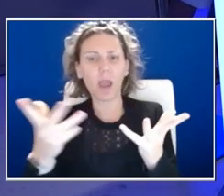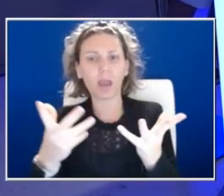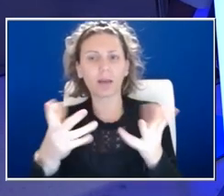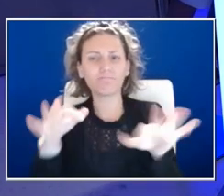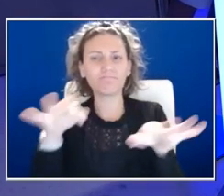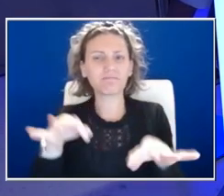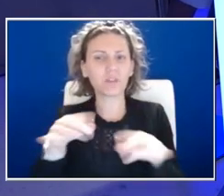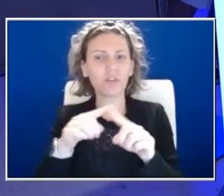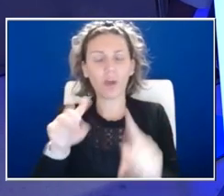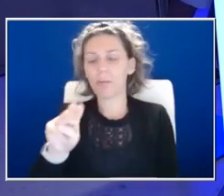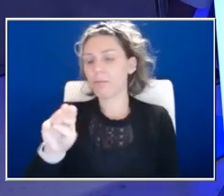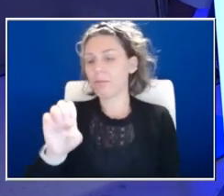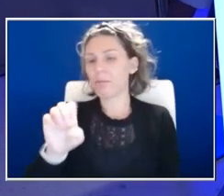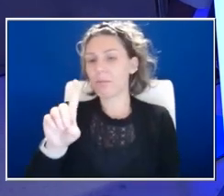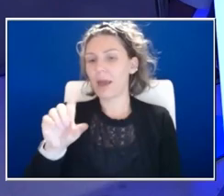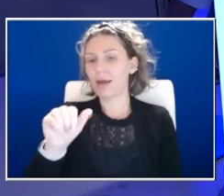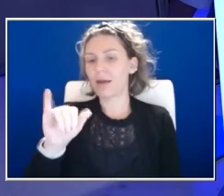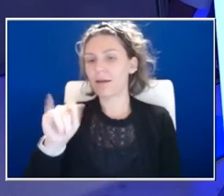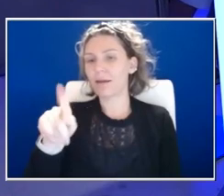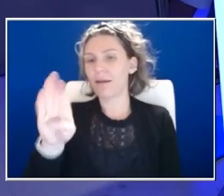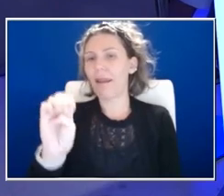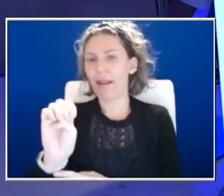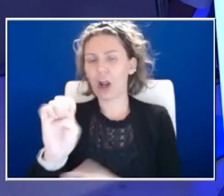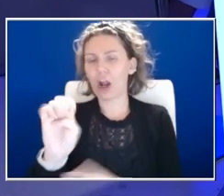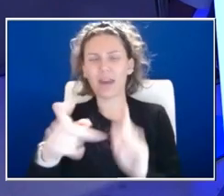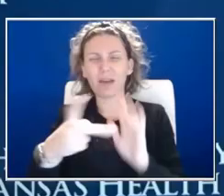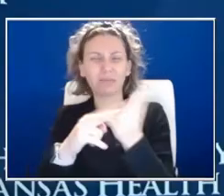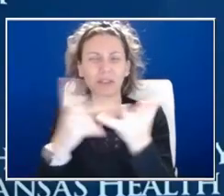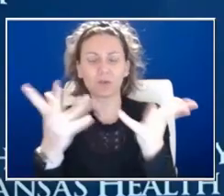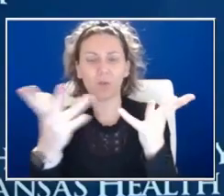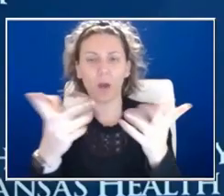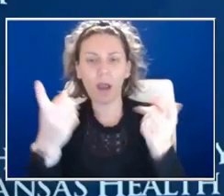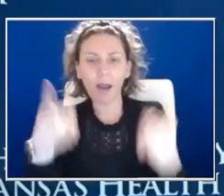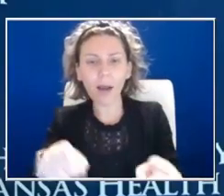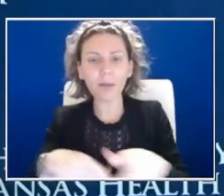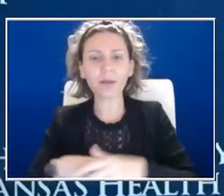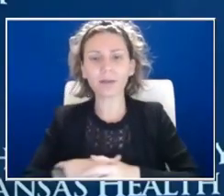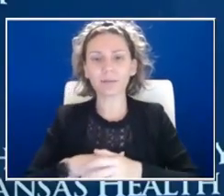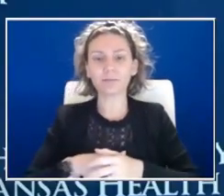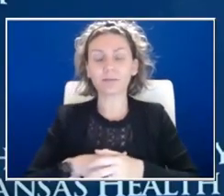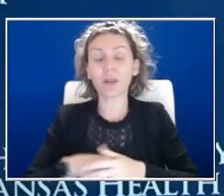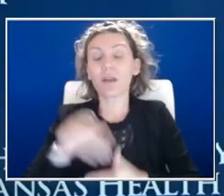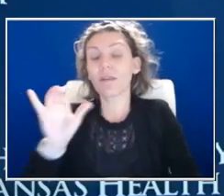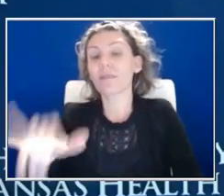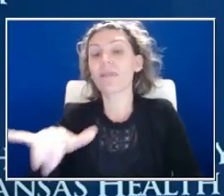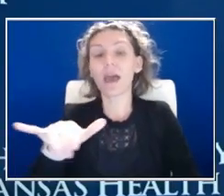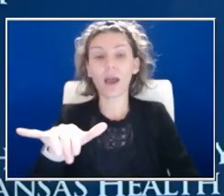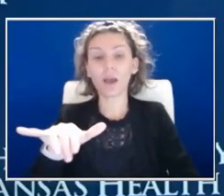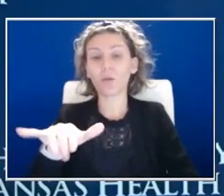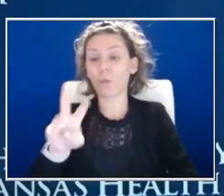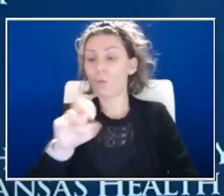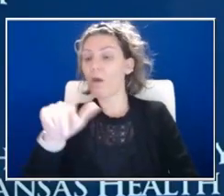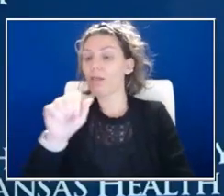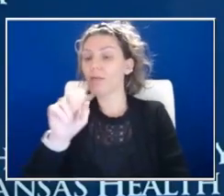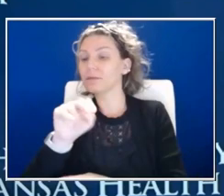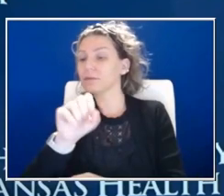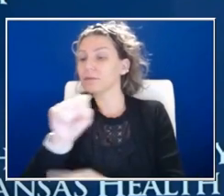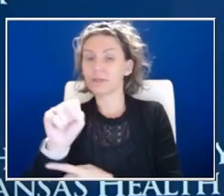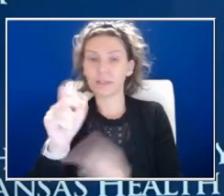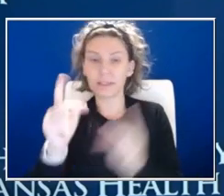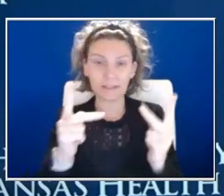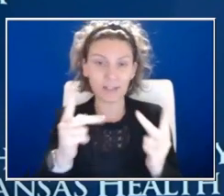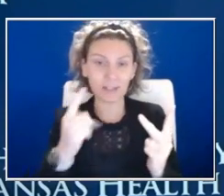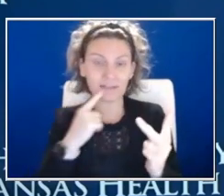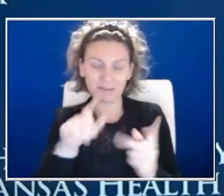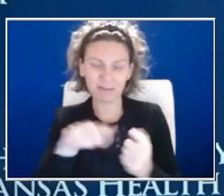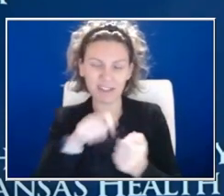what is supposed to be happening at these wellness visits? Yeah, so the Medicare annual wellness visit is specifically for people who have Medicare, and there's